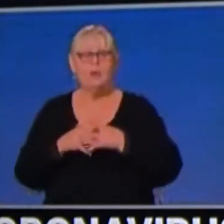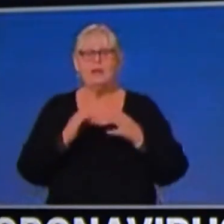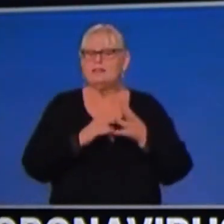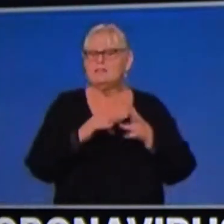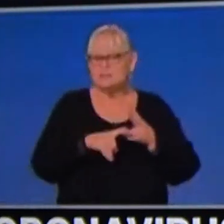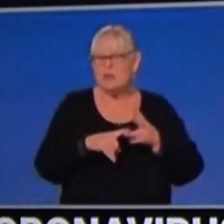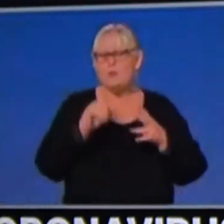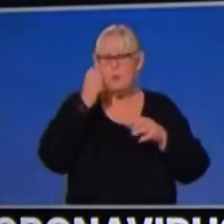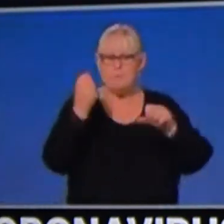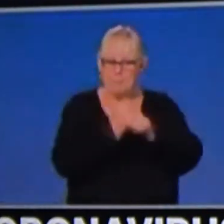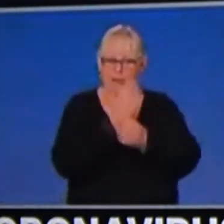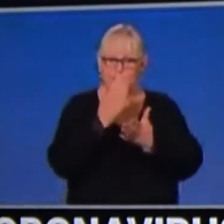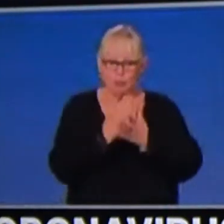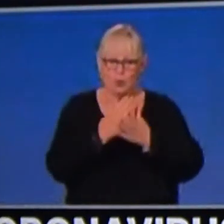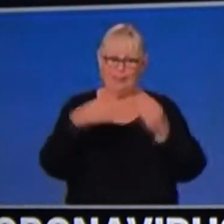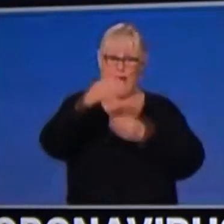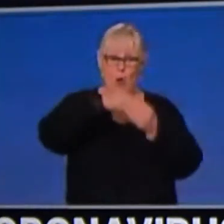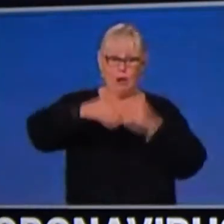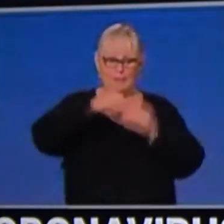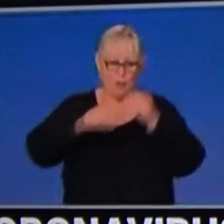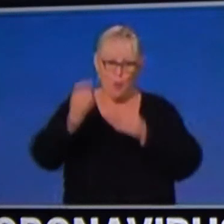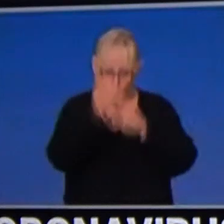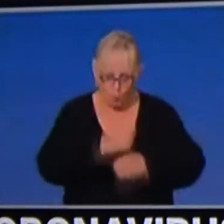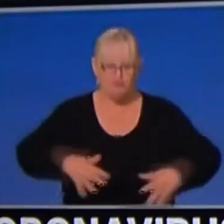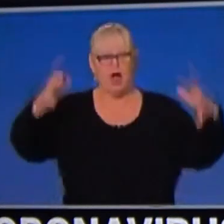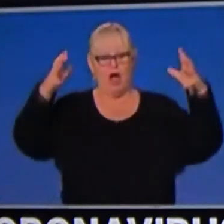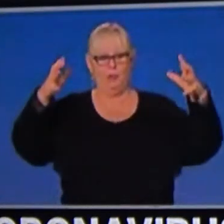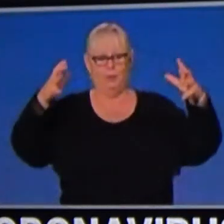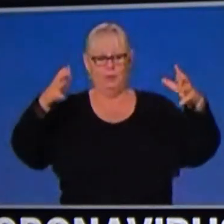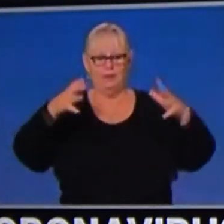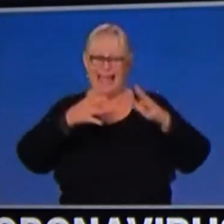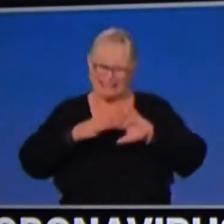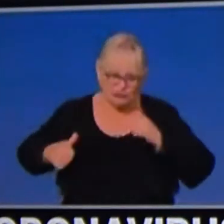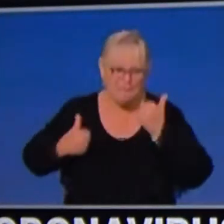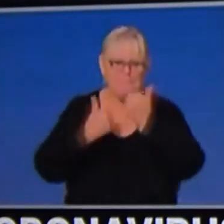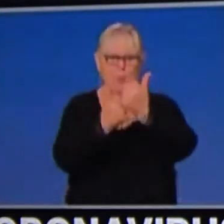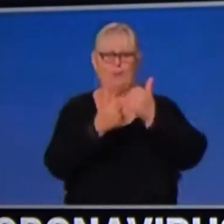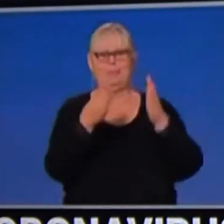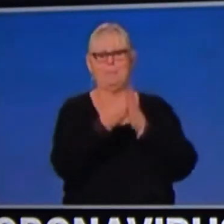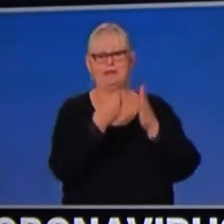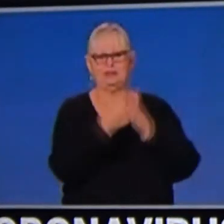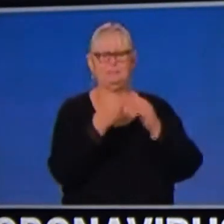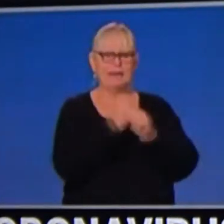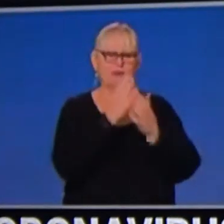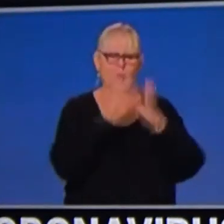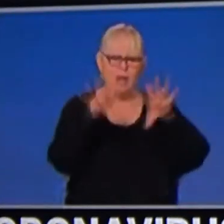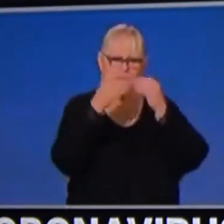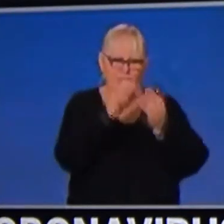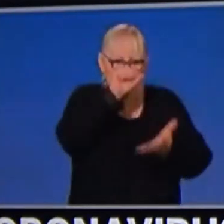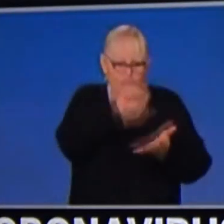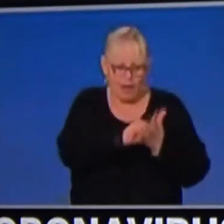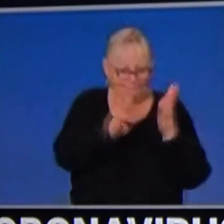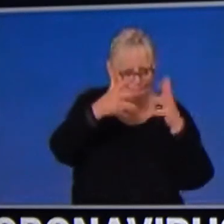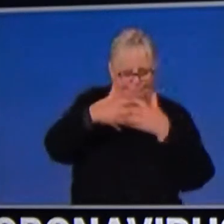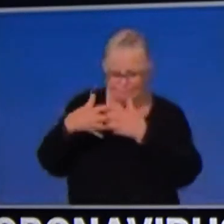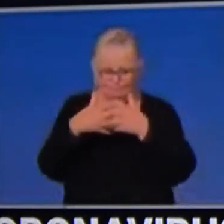is ensure that we will be growing that economy to support our budget, and to ensure we have the right settings in place around living within our means as